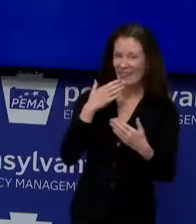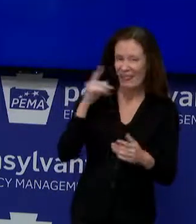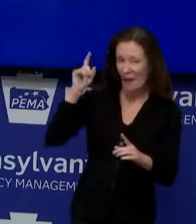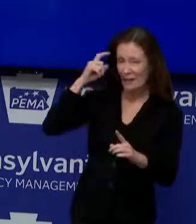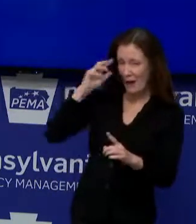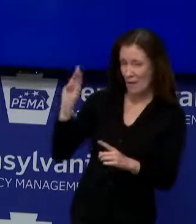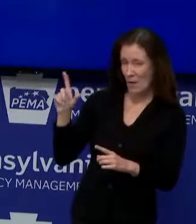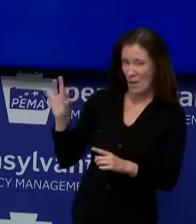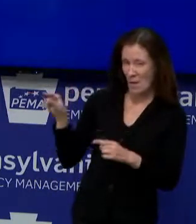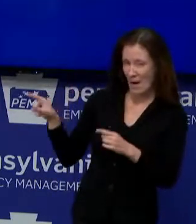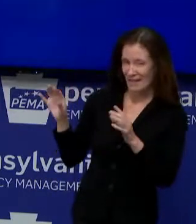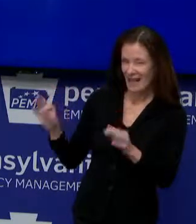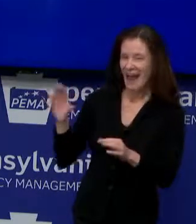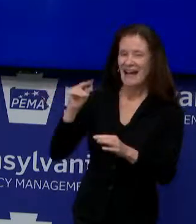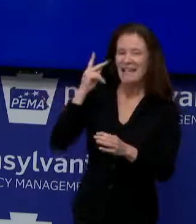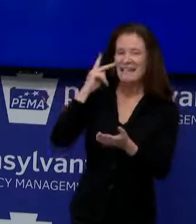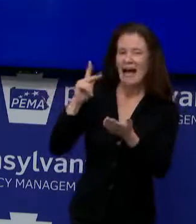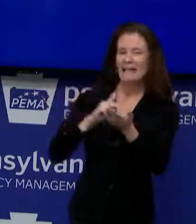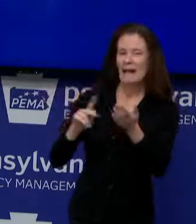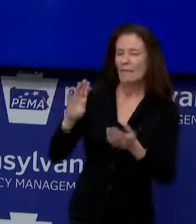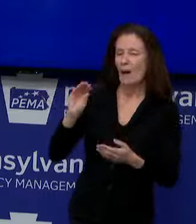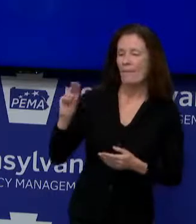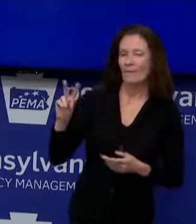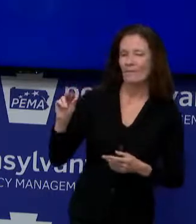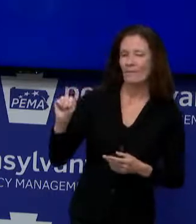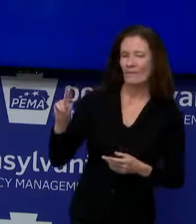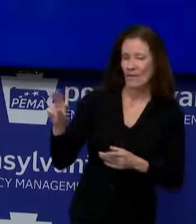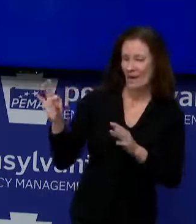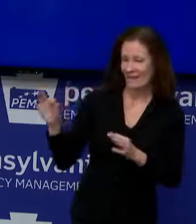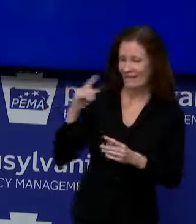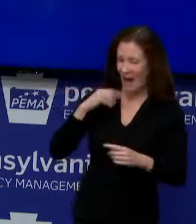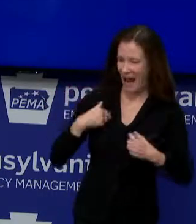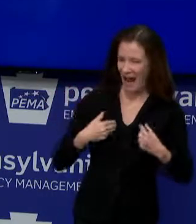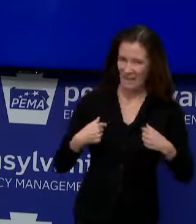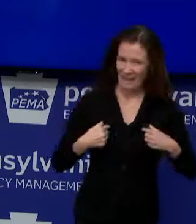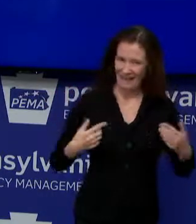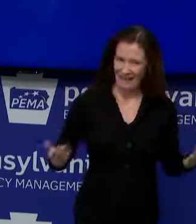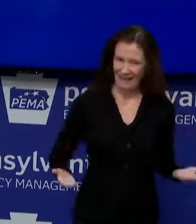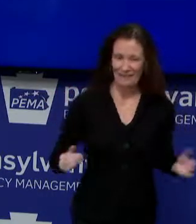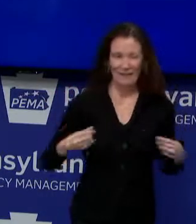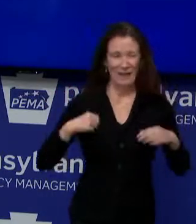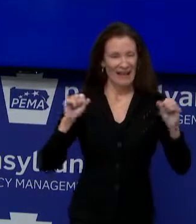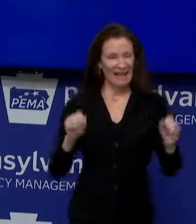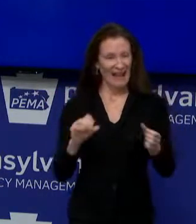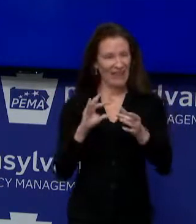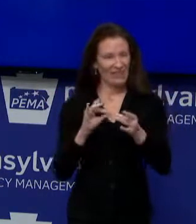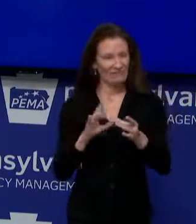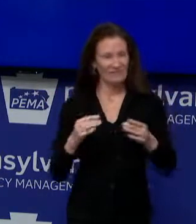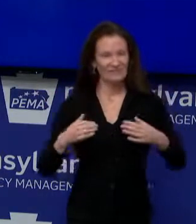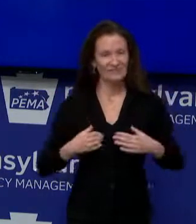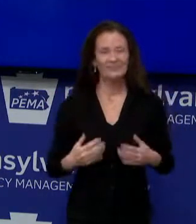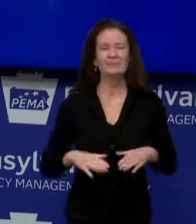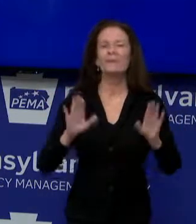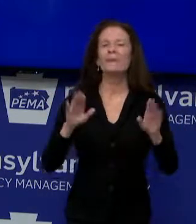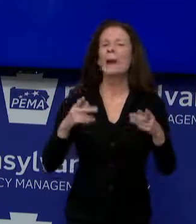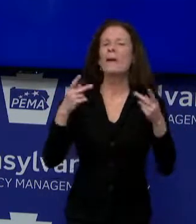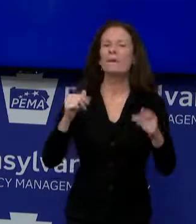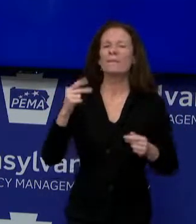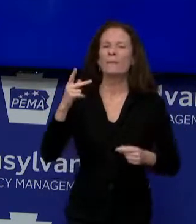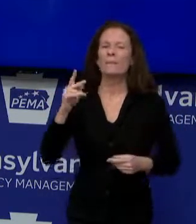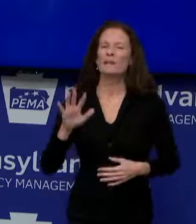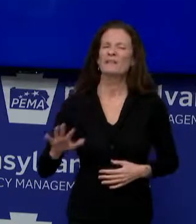for inviting me to be with you here today. All Pennsylvanians should have confidence in the